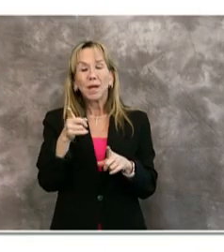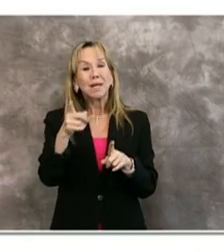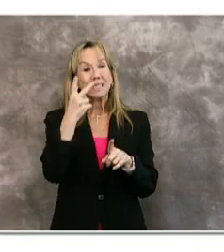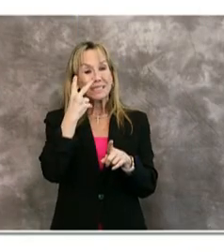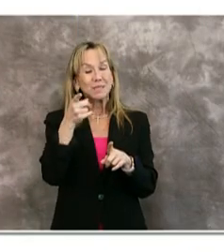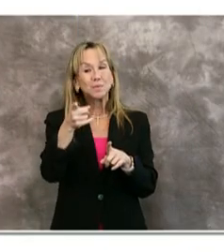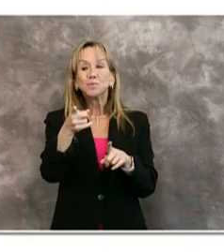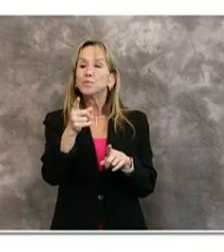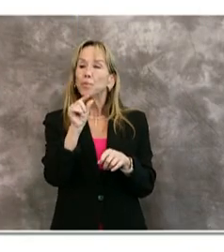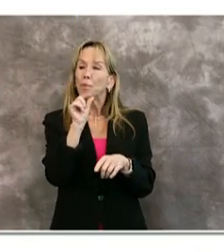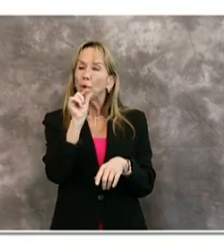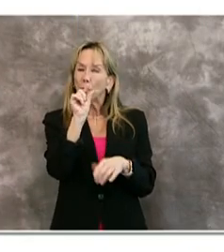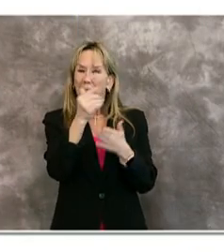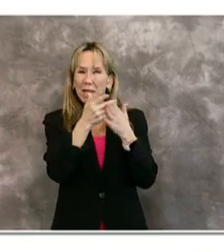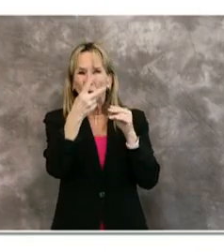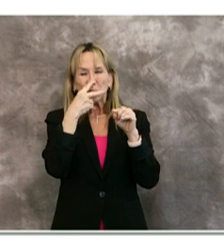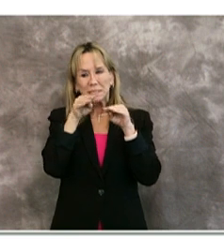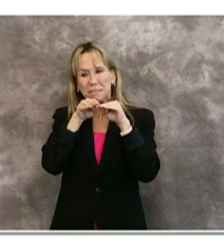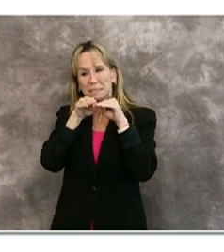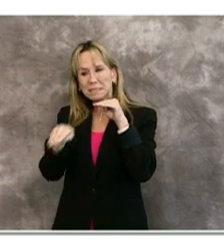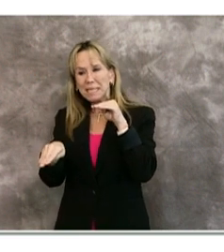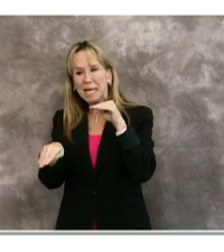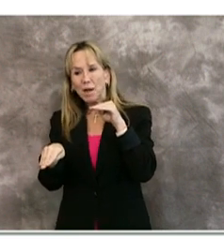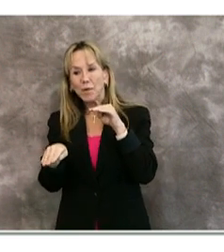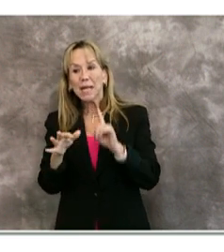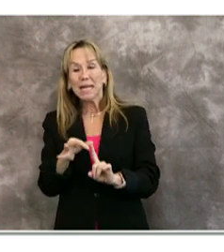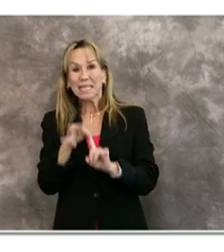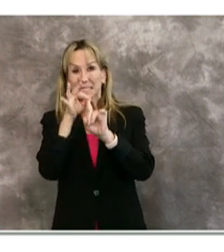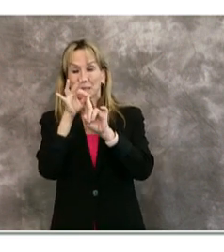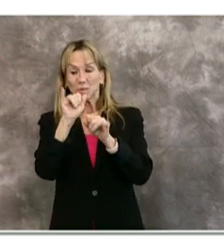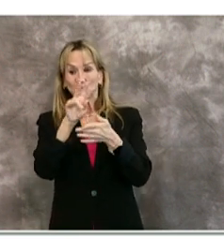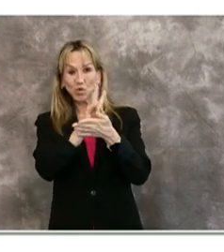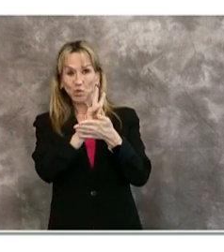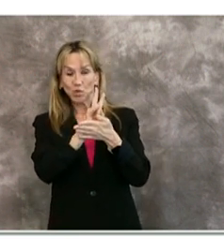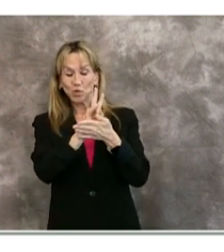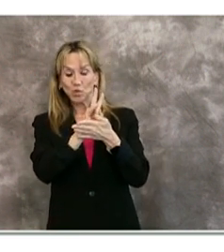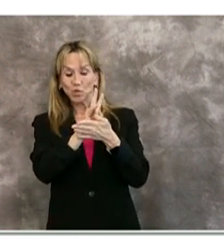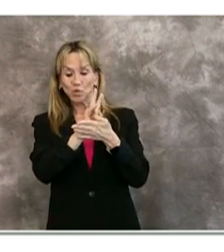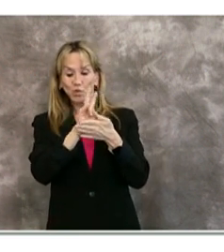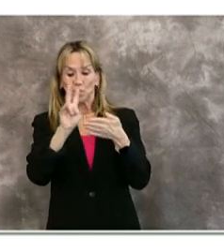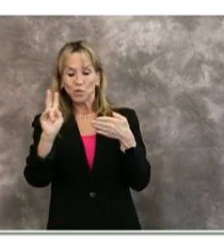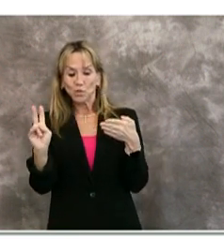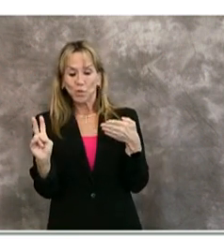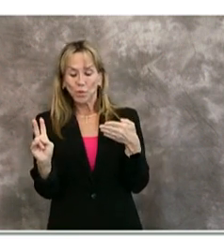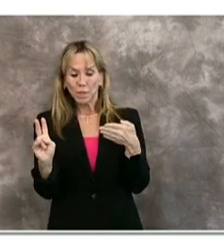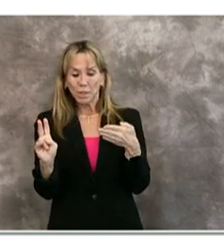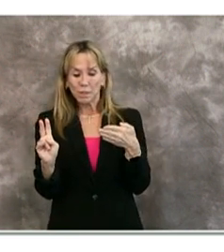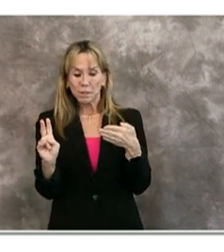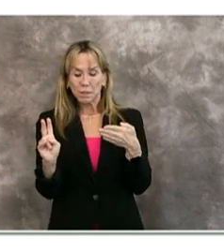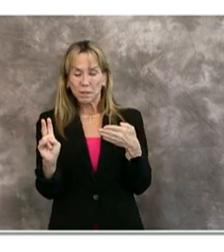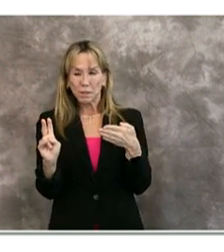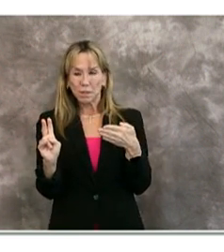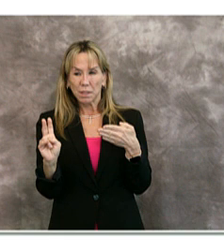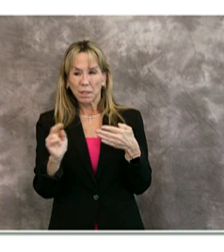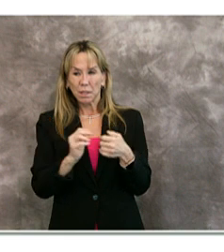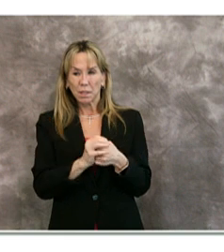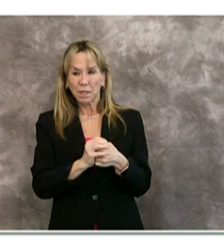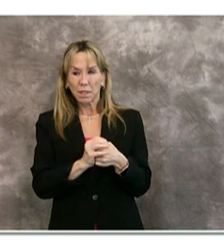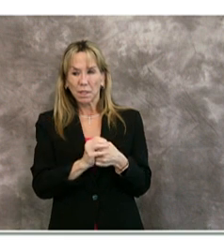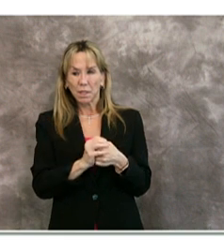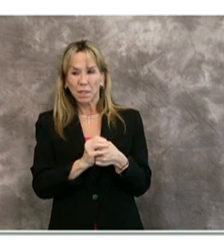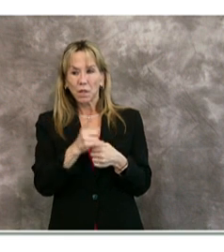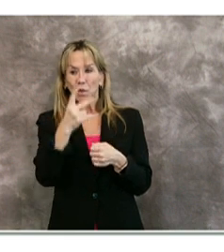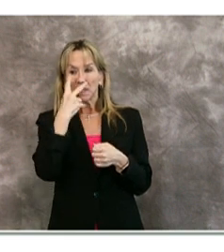somewhat of a downward trend with the exception of the 2 weeks, the second and